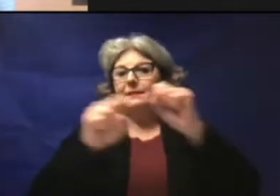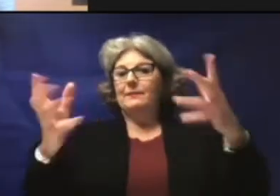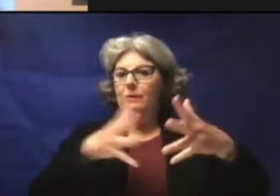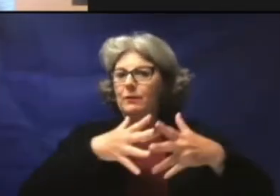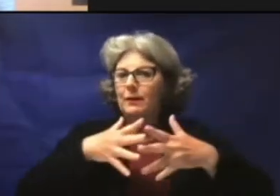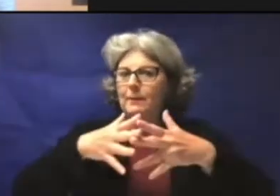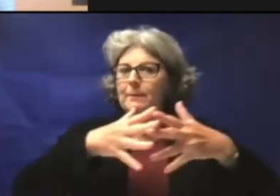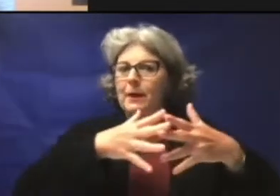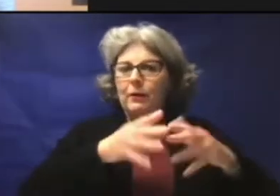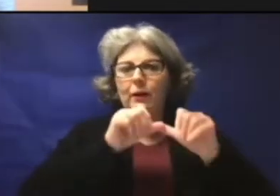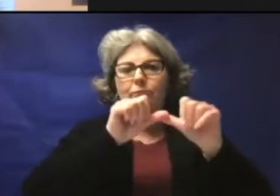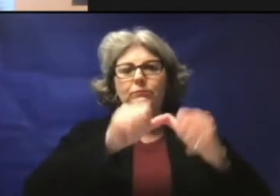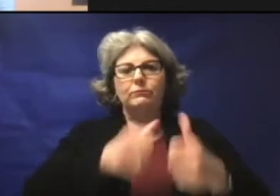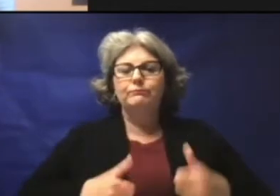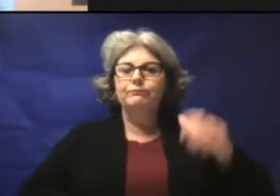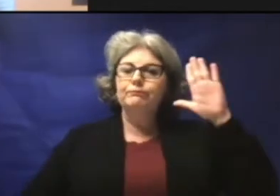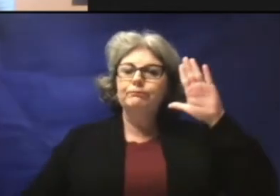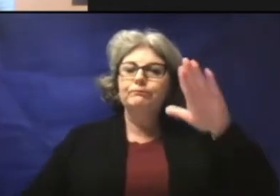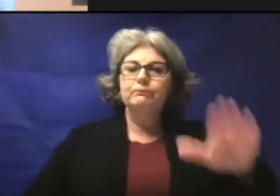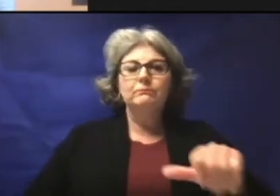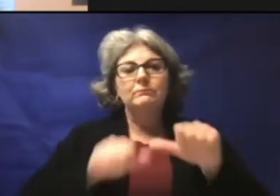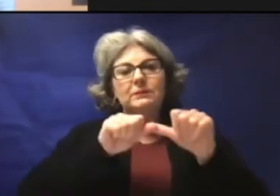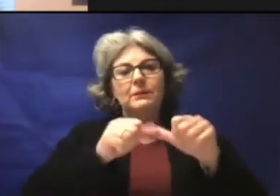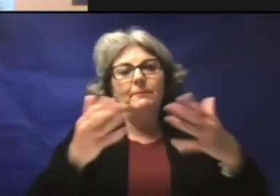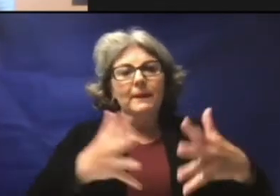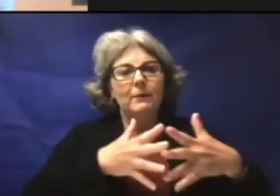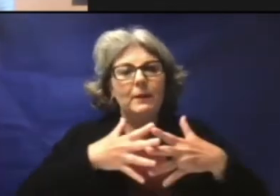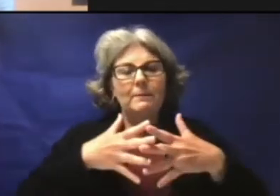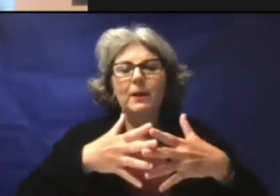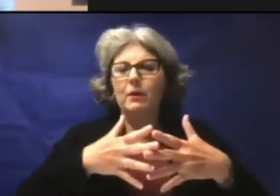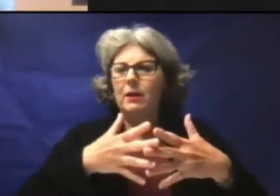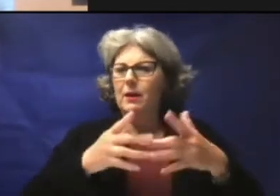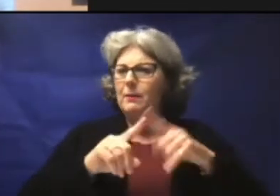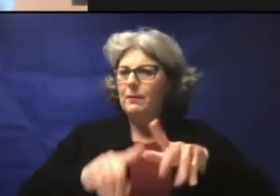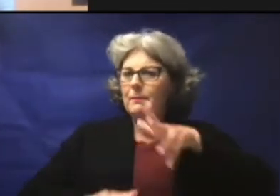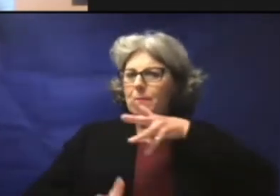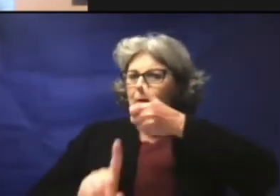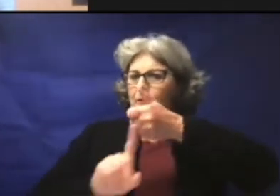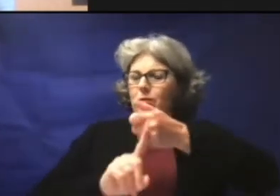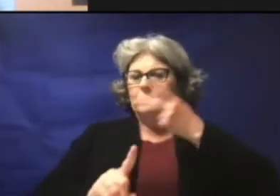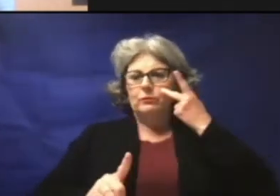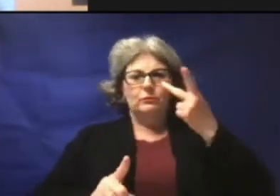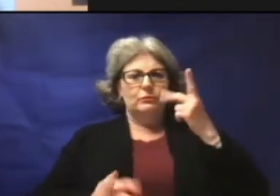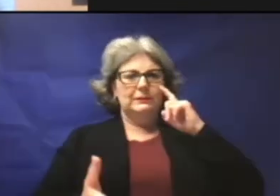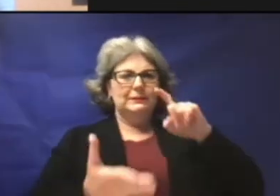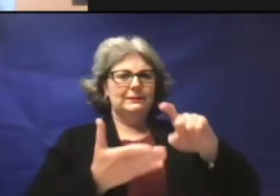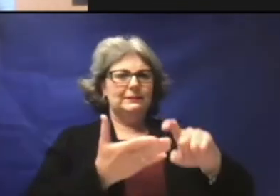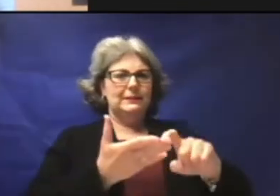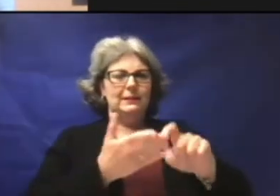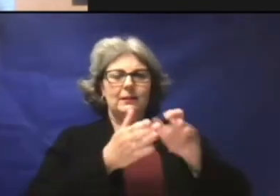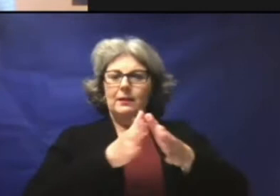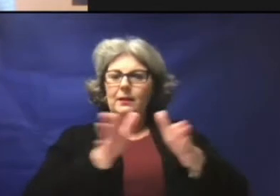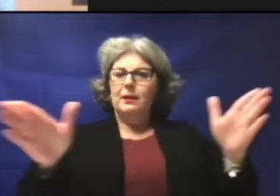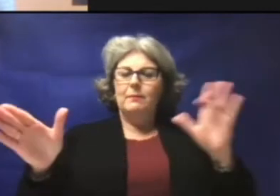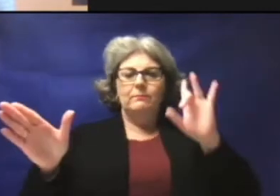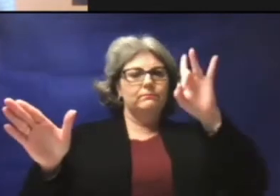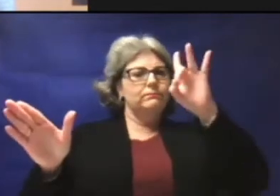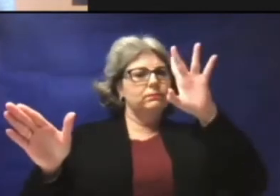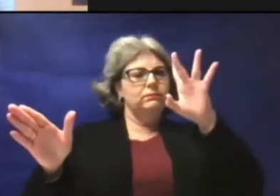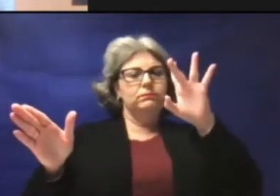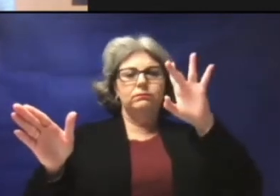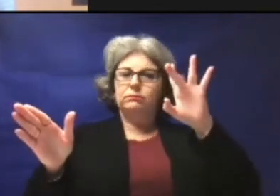and longevity and sustainability. And for her to see in like public and horrific